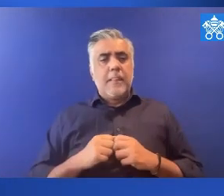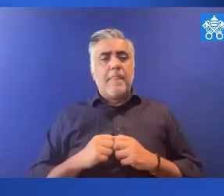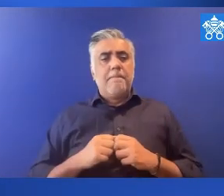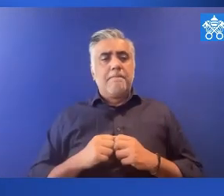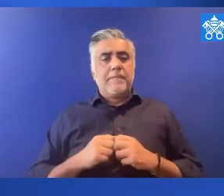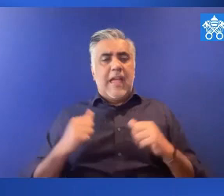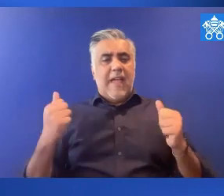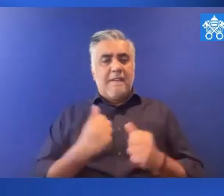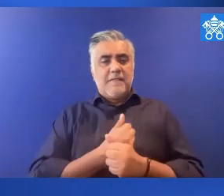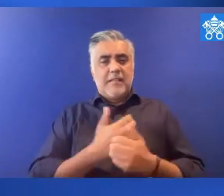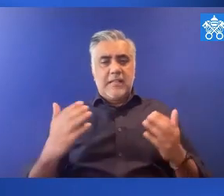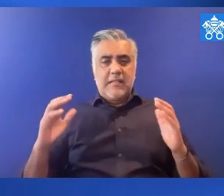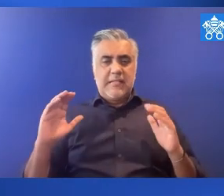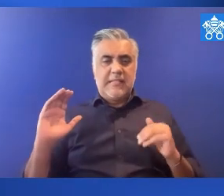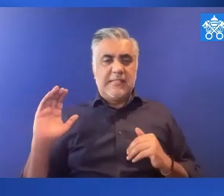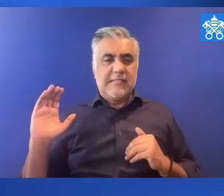of the saints.